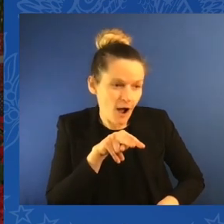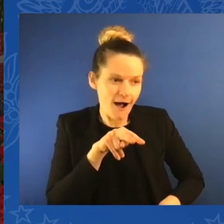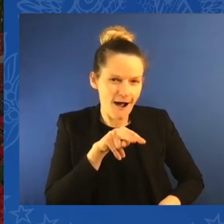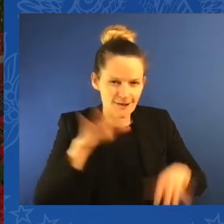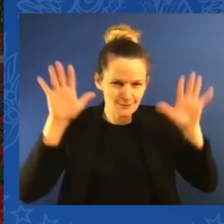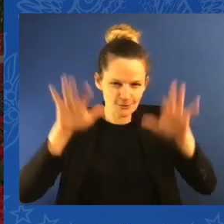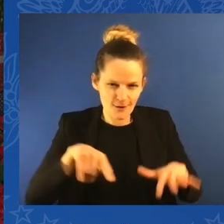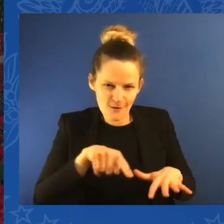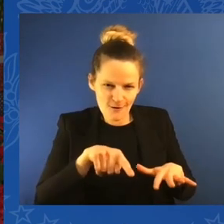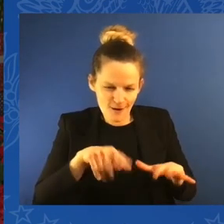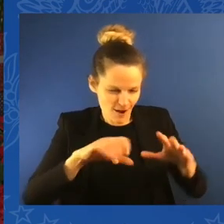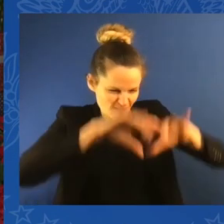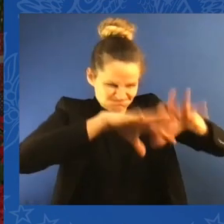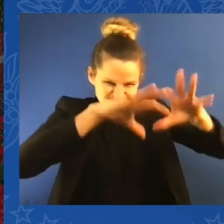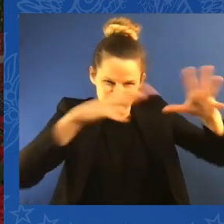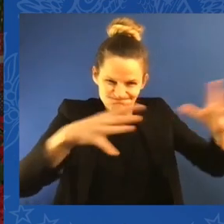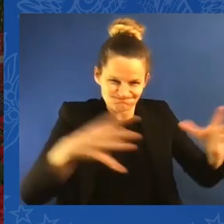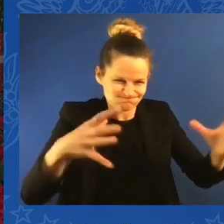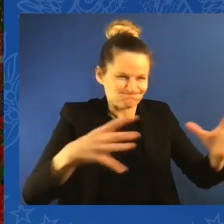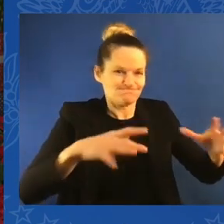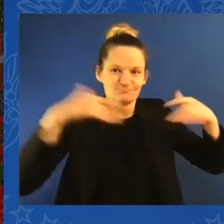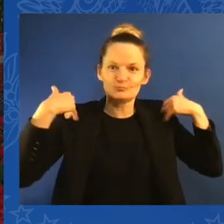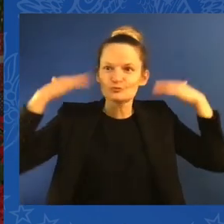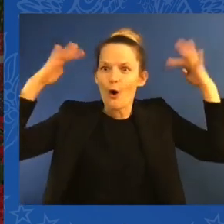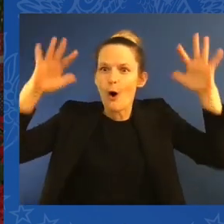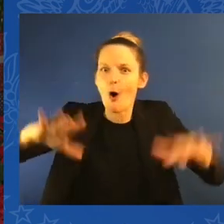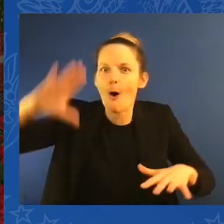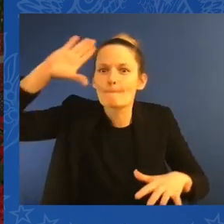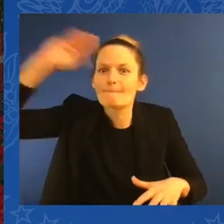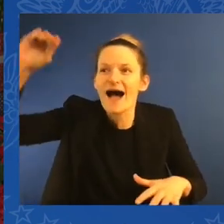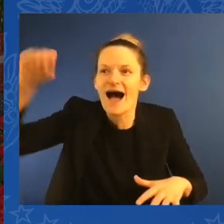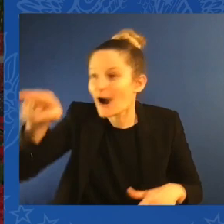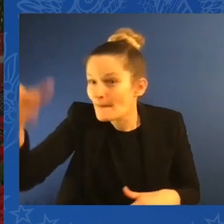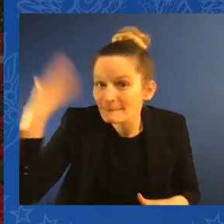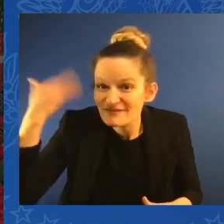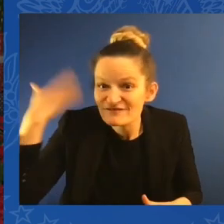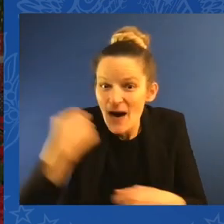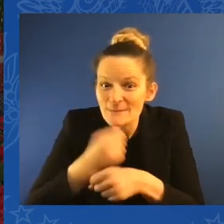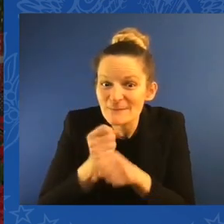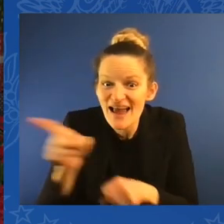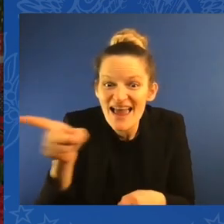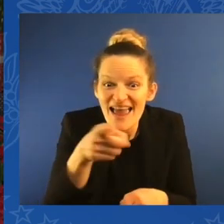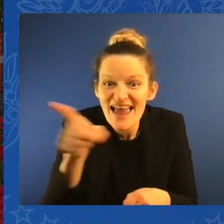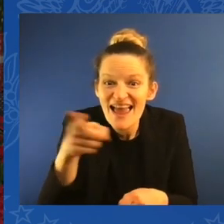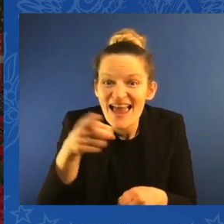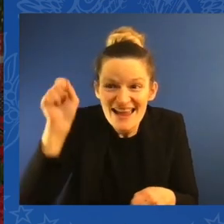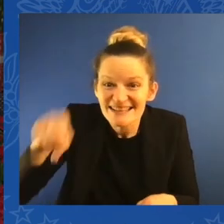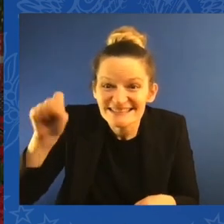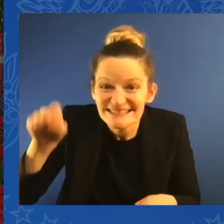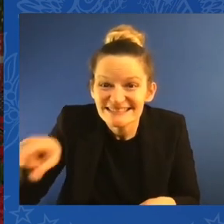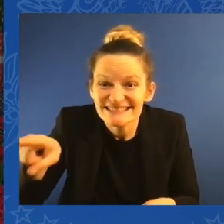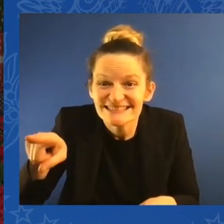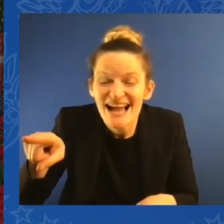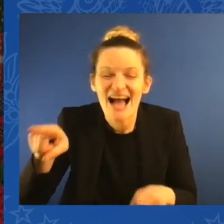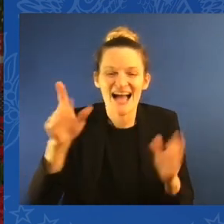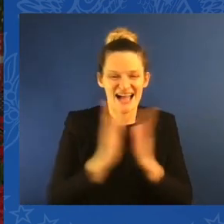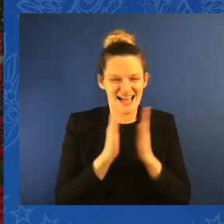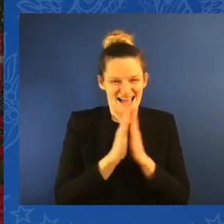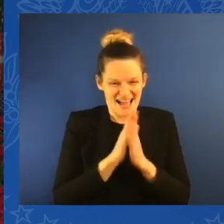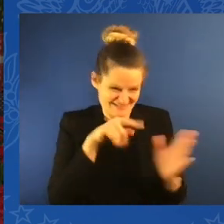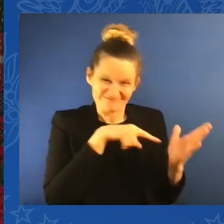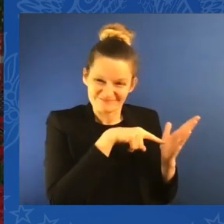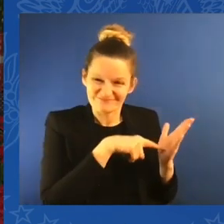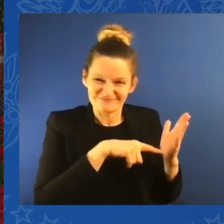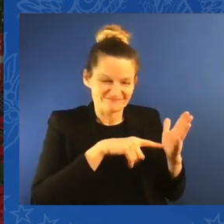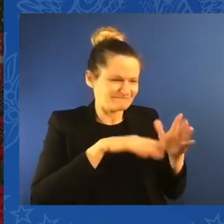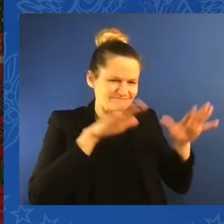you. And he made angels. So how many of you have made snow angels? I love to do that. Remember